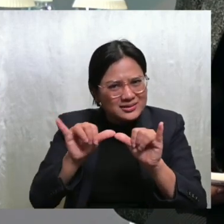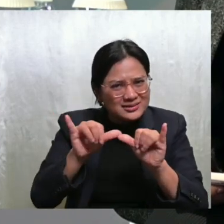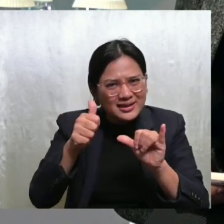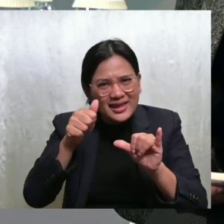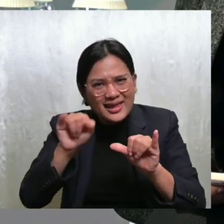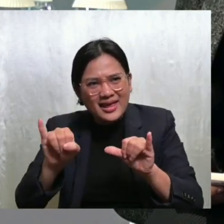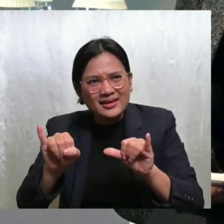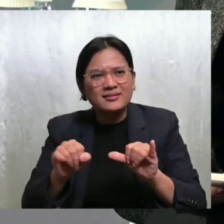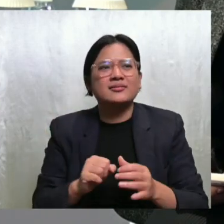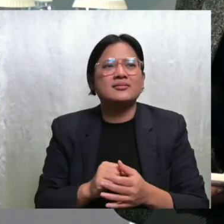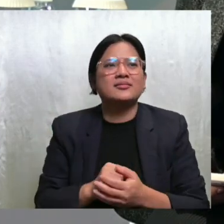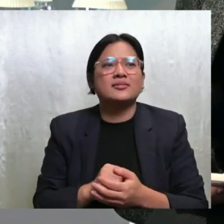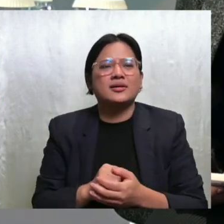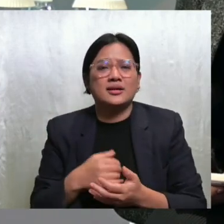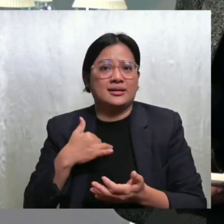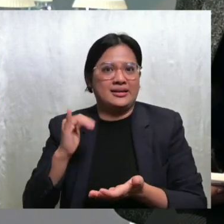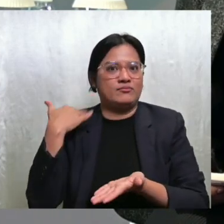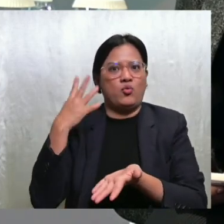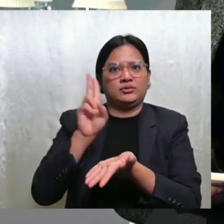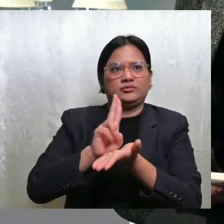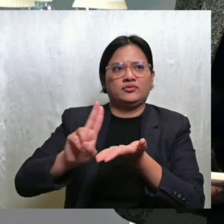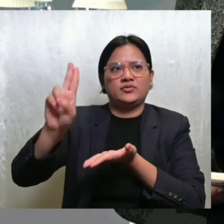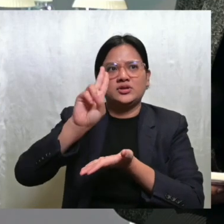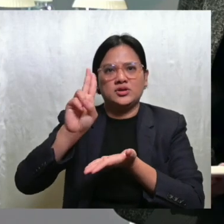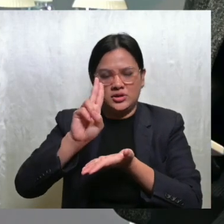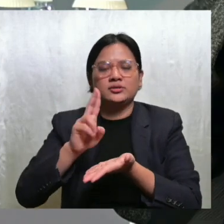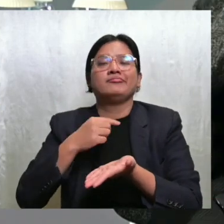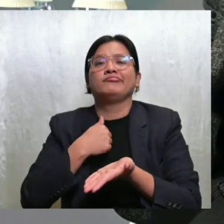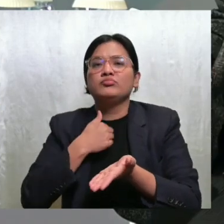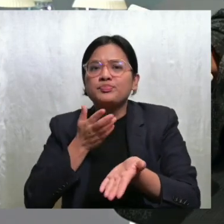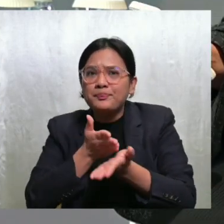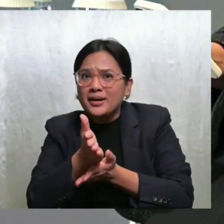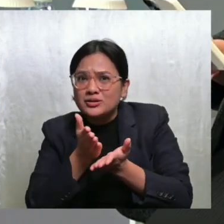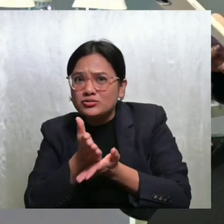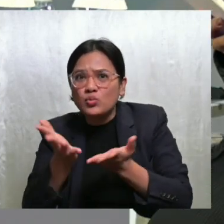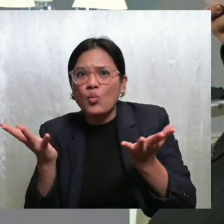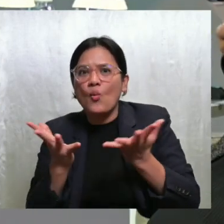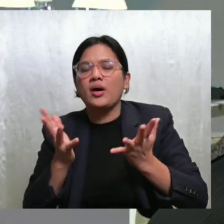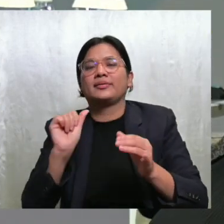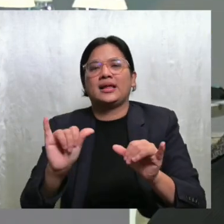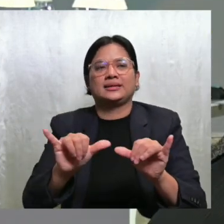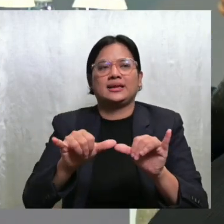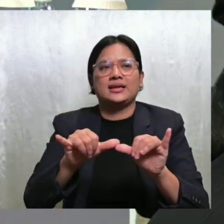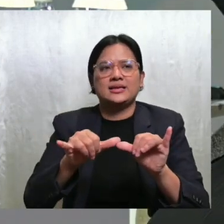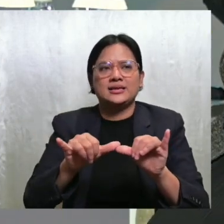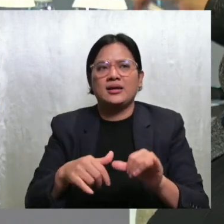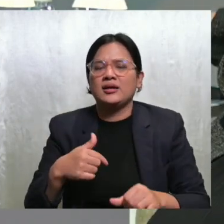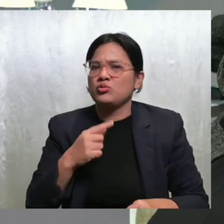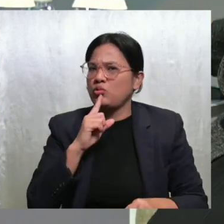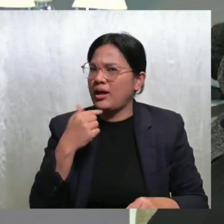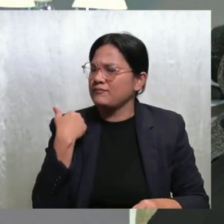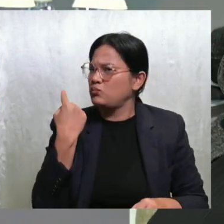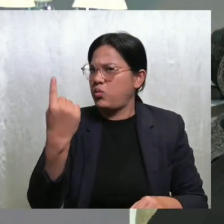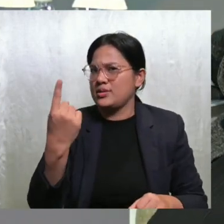and I was taking a calculus 101 subject. And my teacher asked me about how you